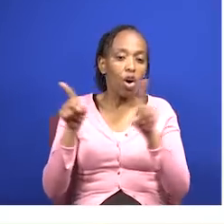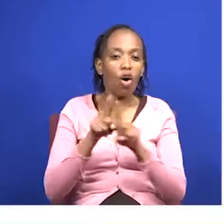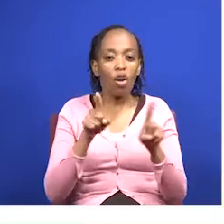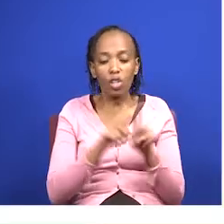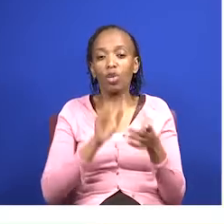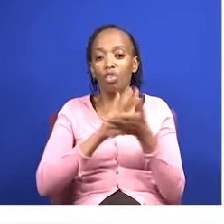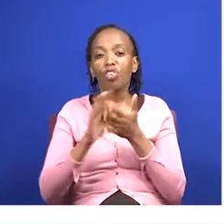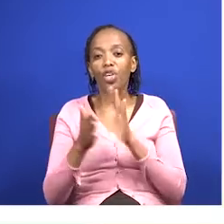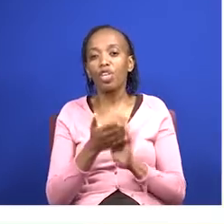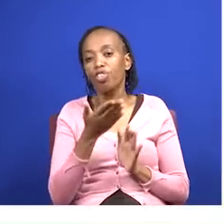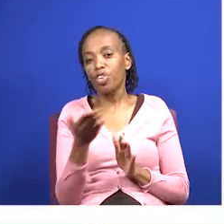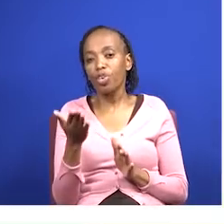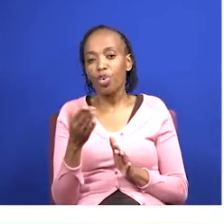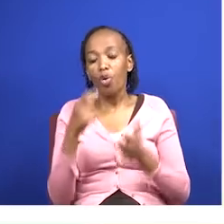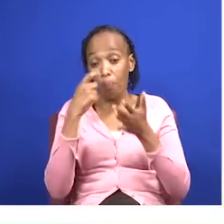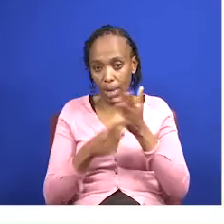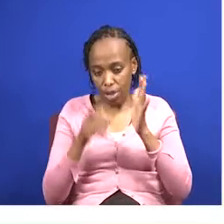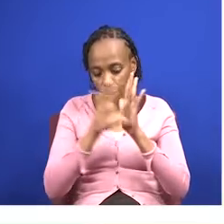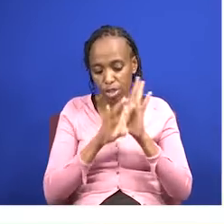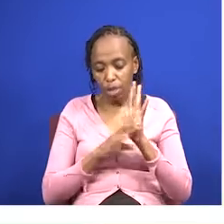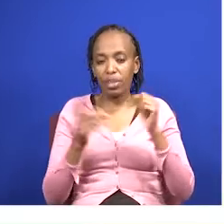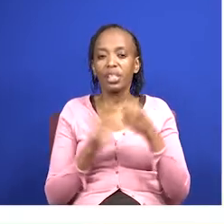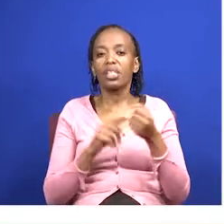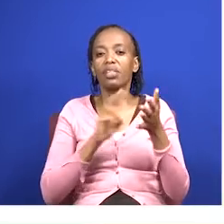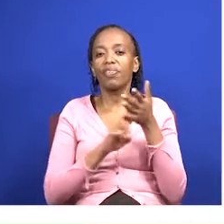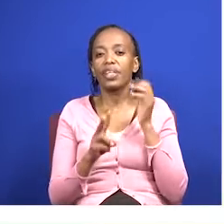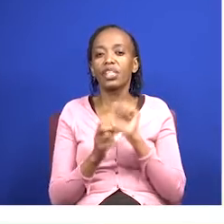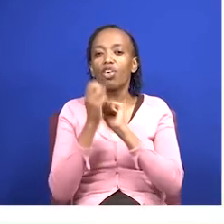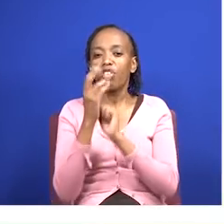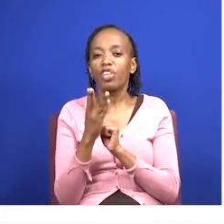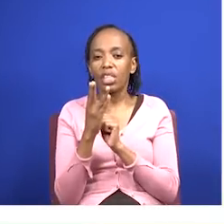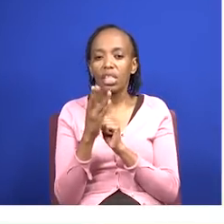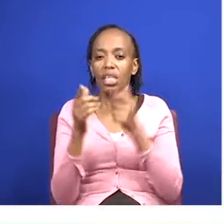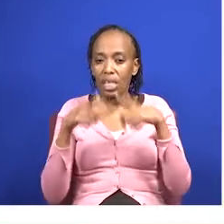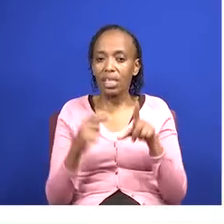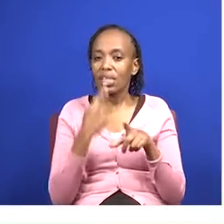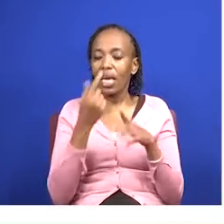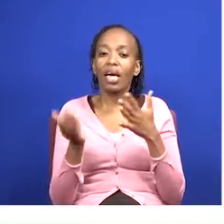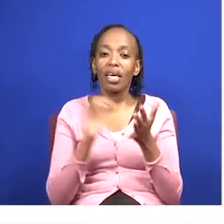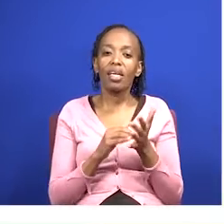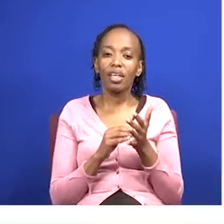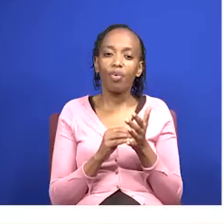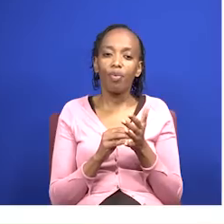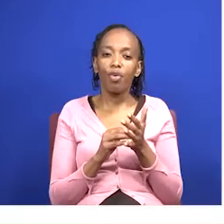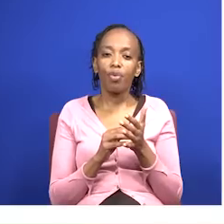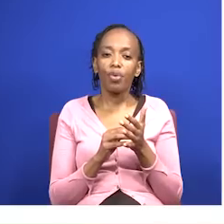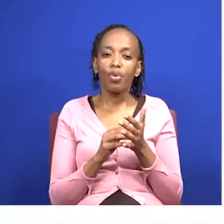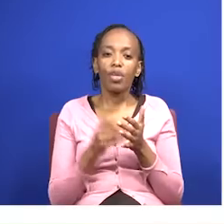will also forgive you." Matthew chapter 6, verse 14. Let's say it one more